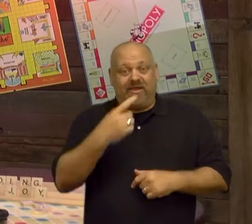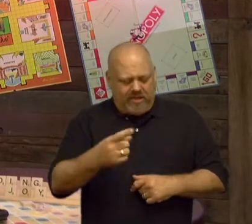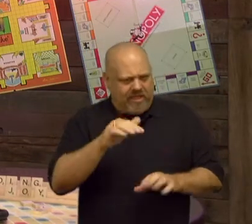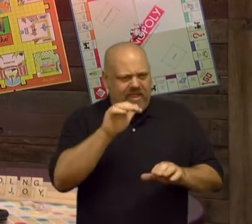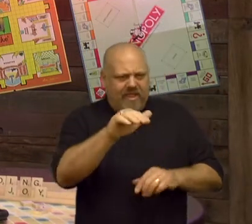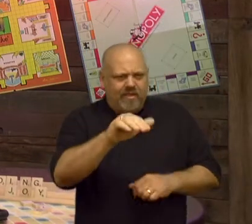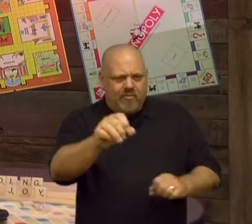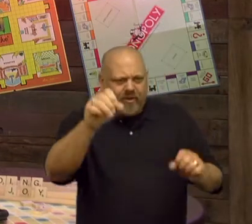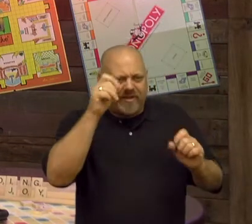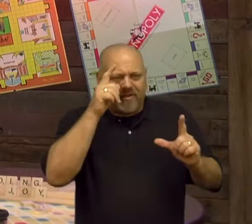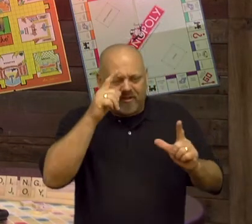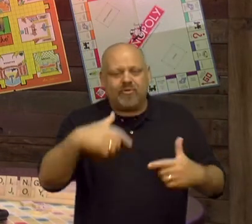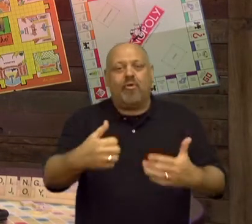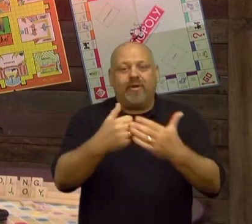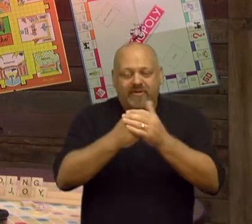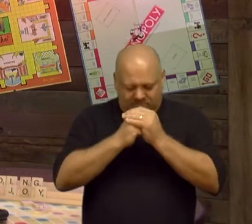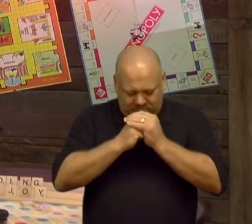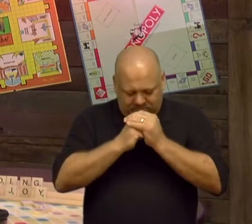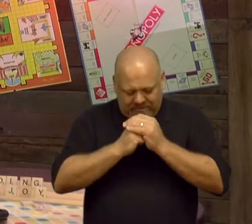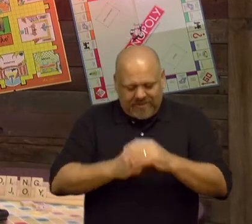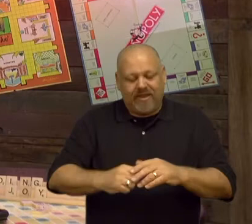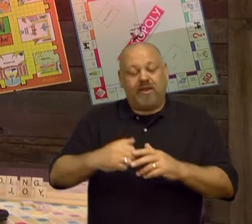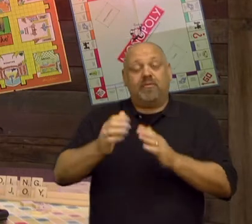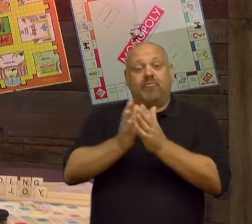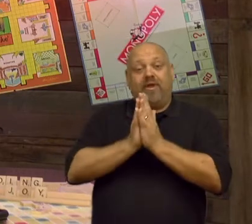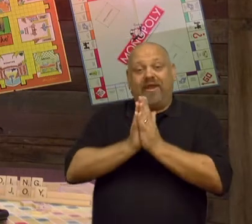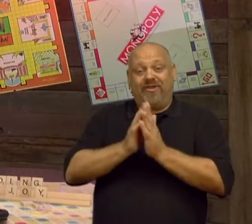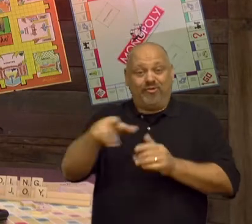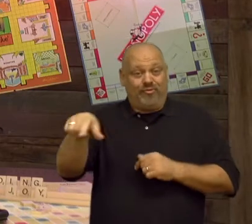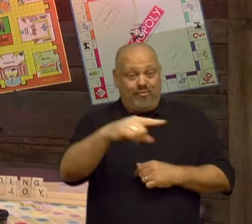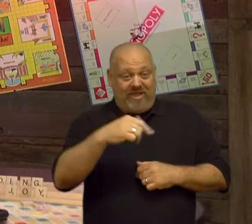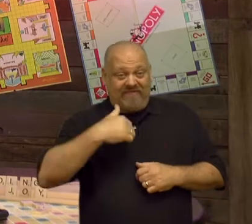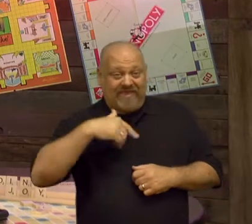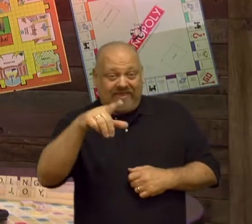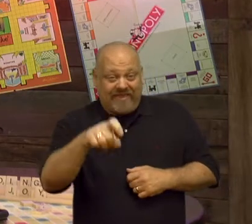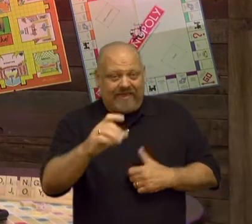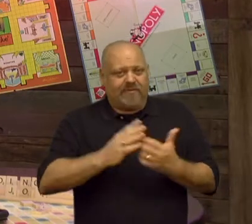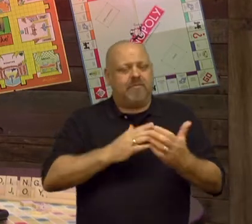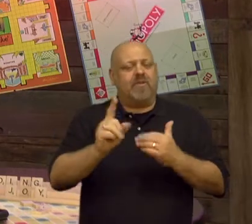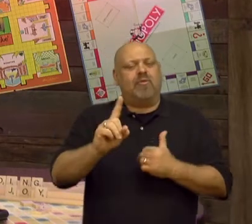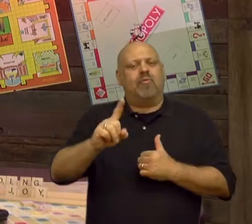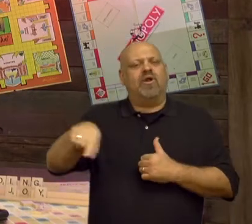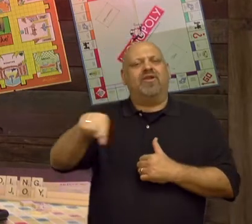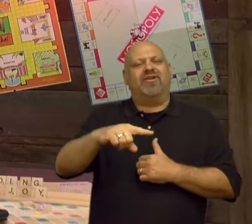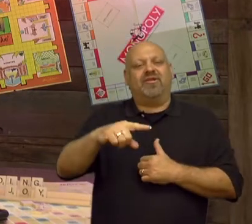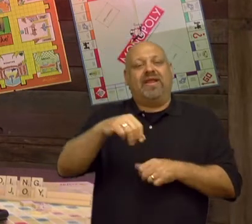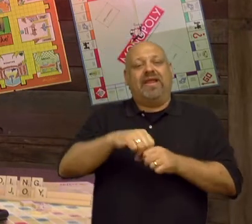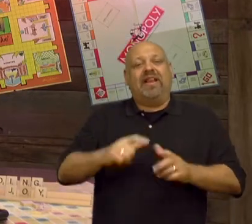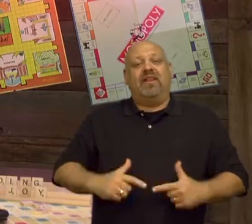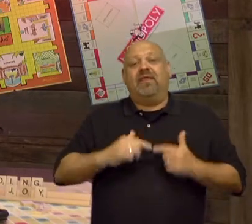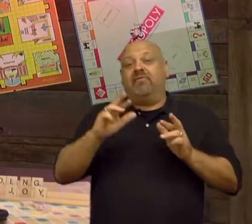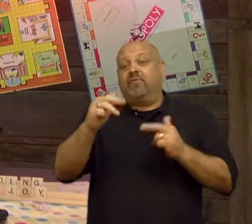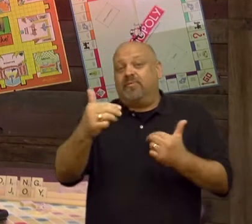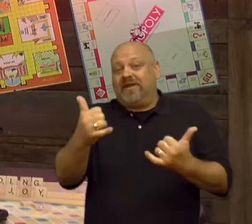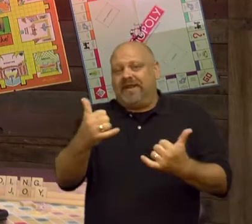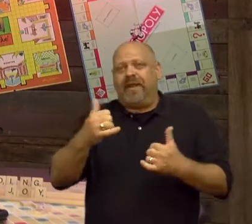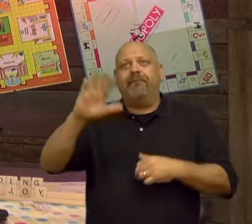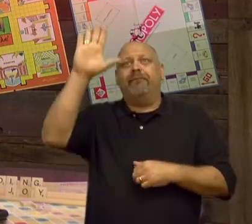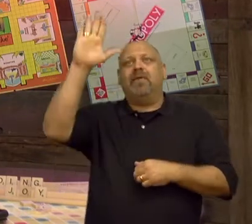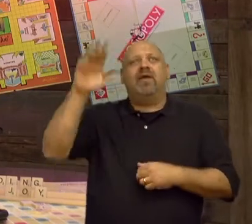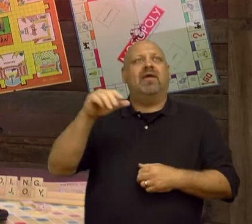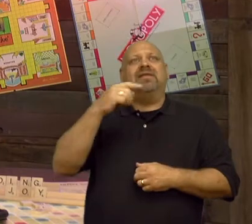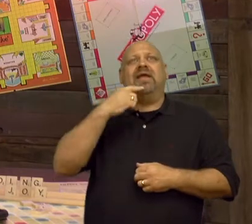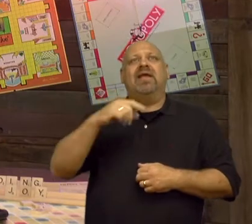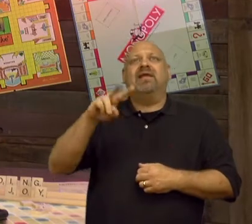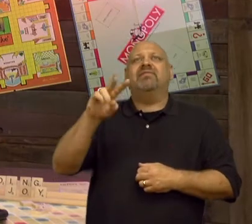up, okay? All right, why don't you bow your head and let's pray. If you have a need, wherever you're at, if you're in this living room today, throw up a hand and